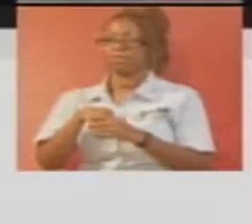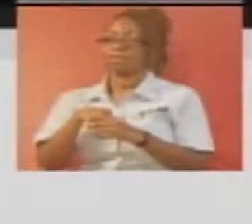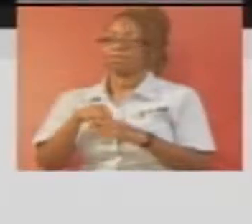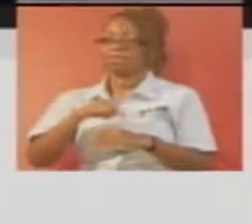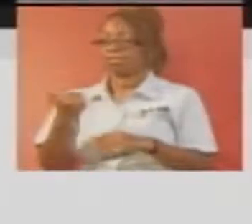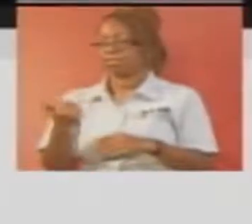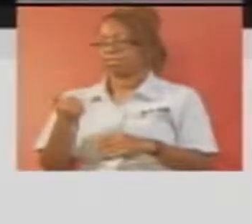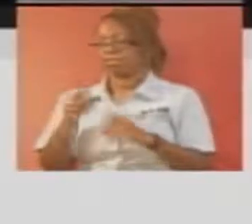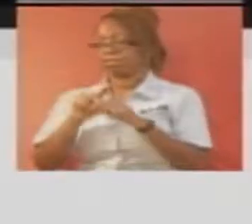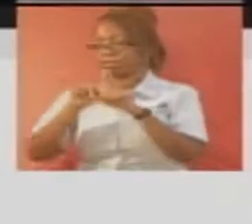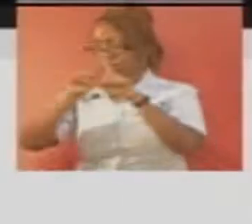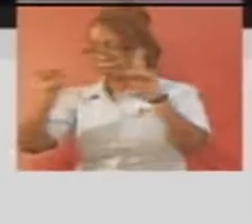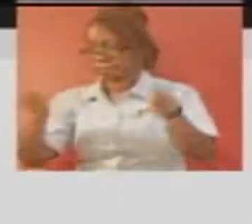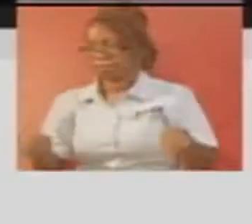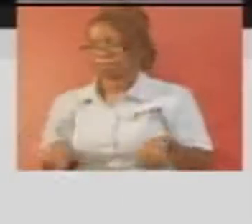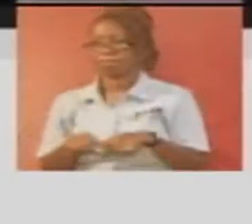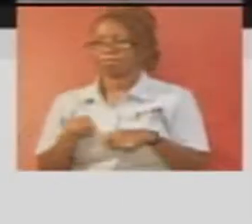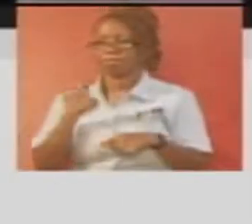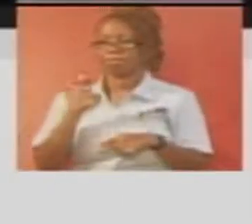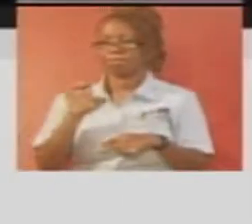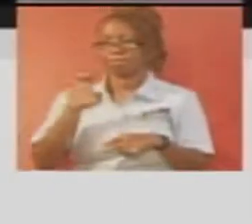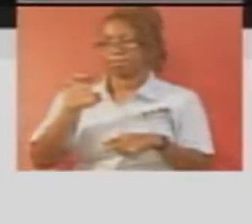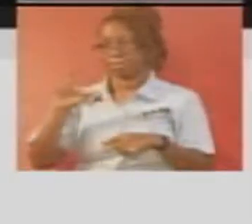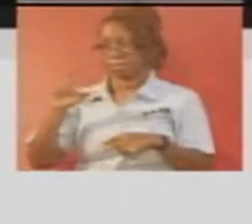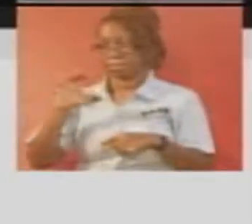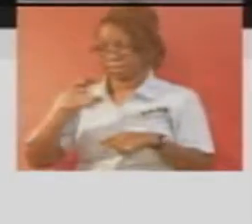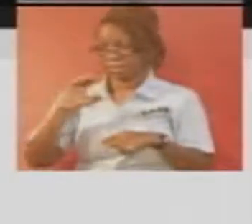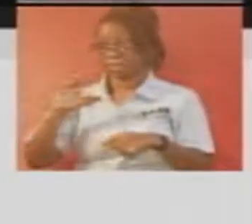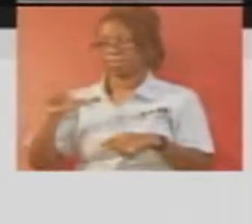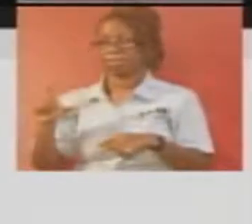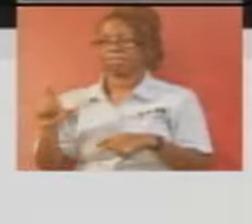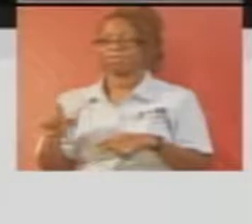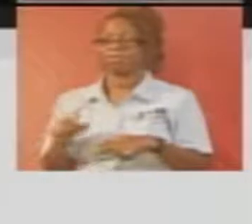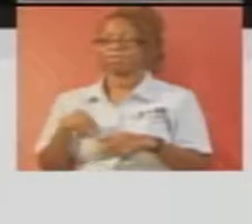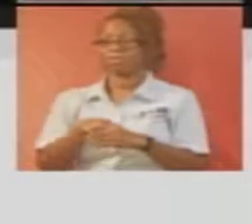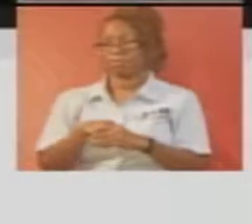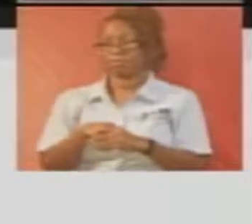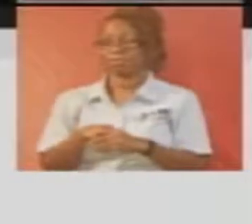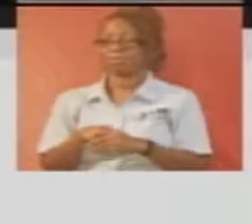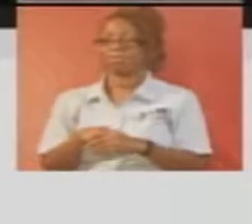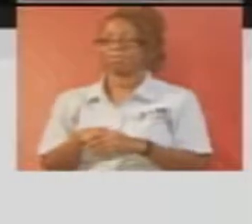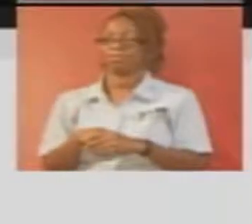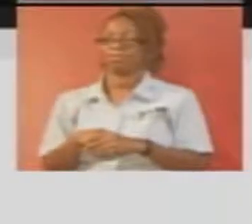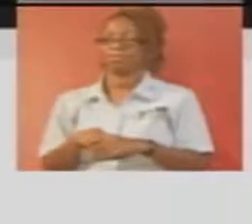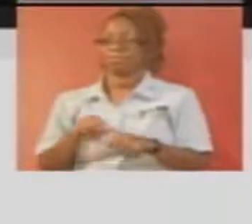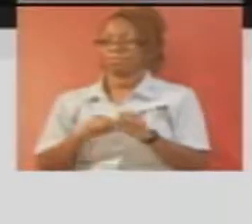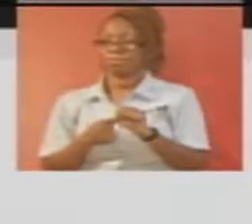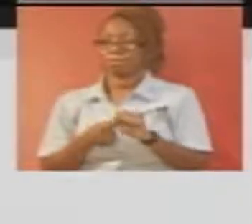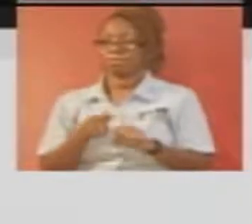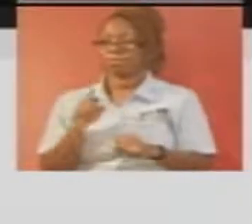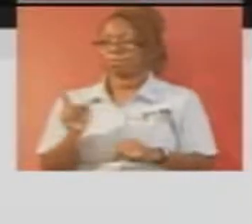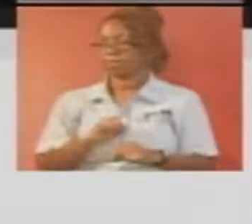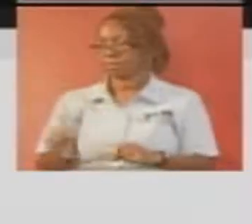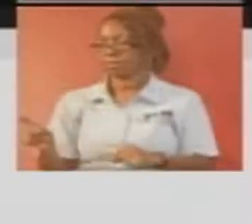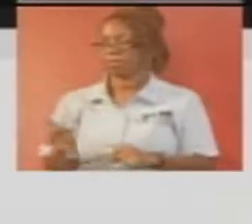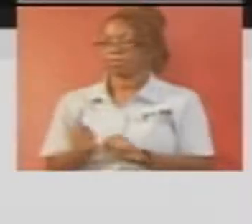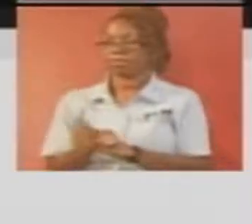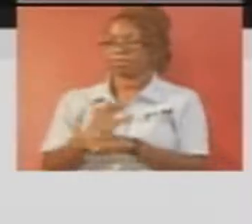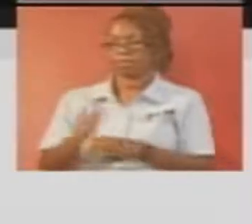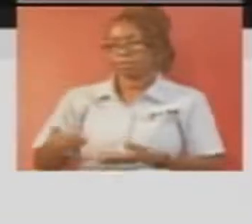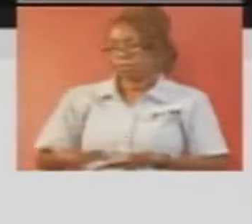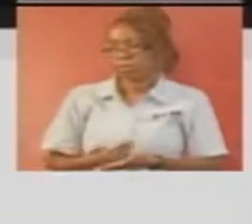virus particles. So this is how an infection spreads from one cell to another, from one tissue to another within the body. So the figure on the